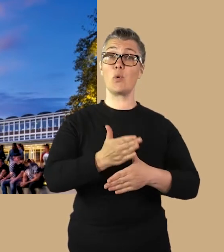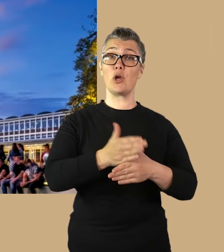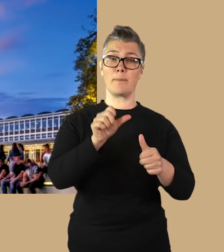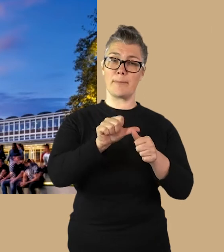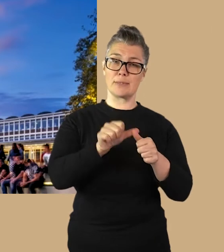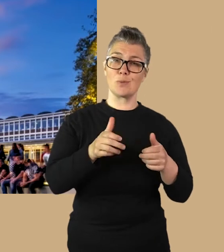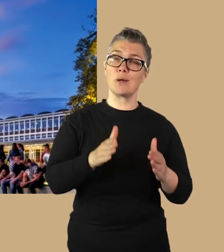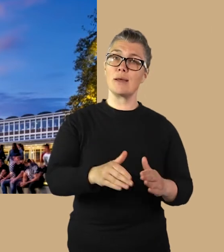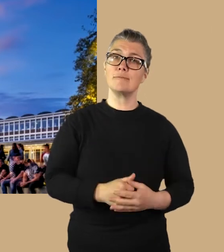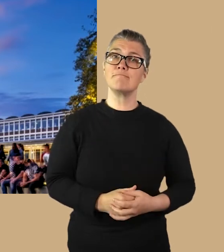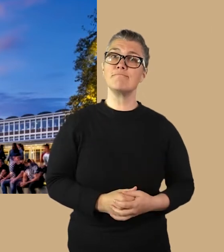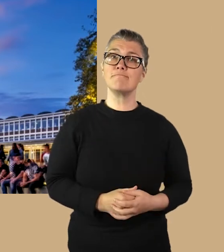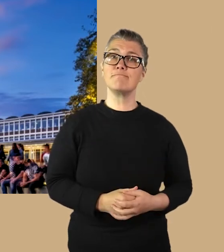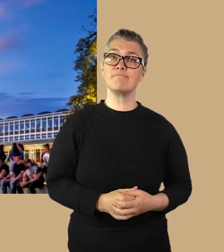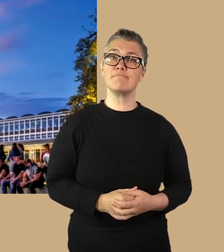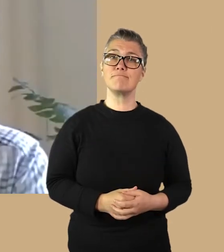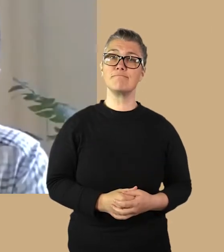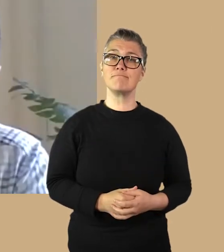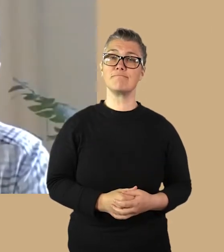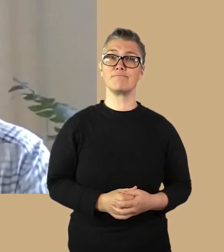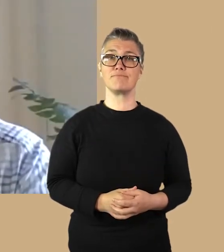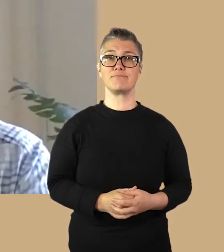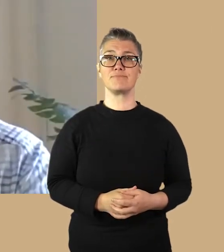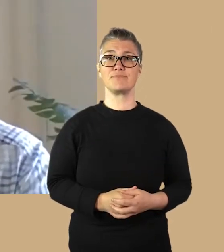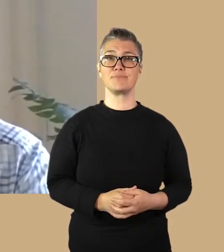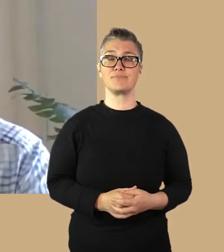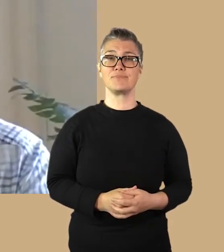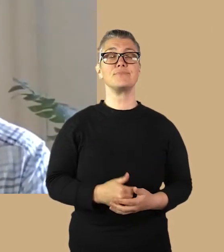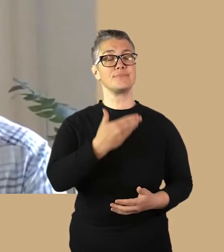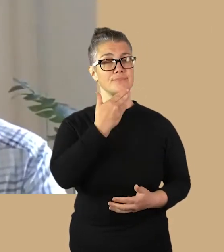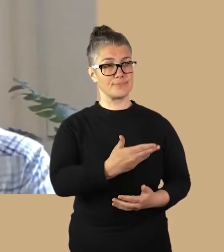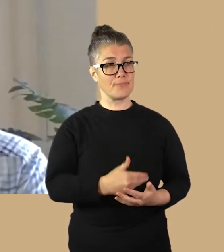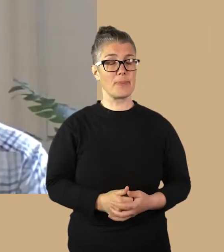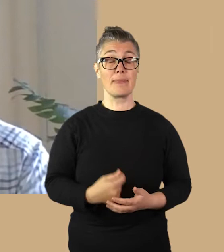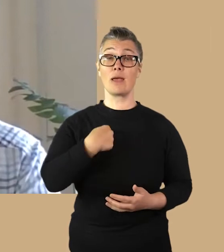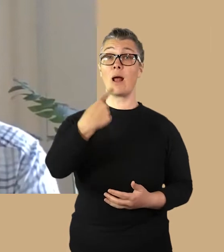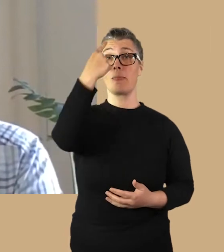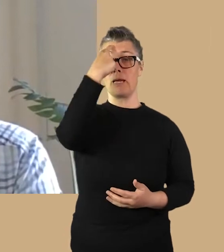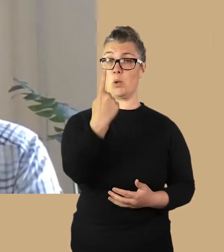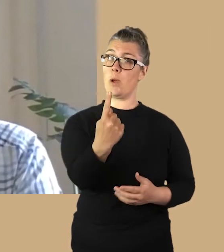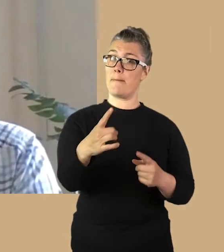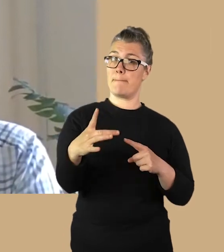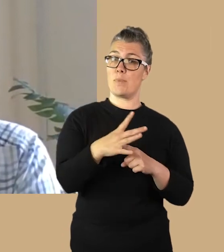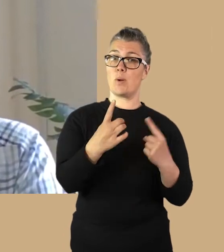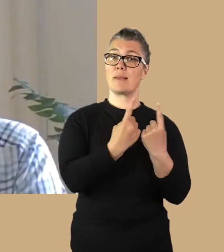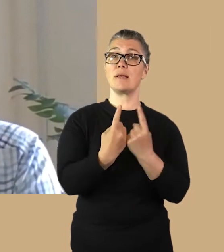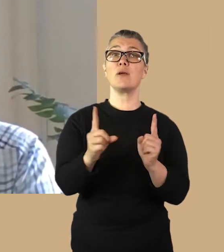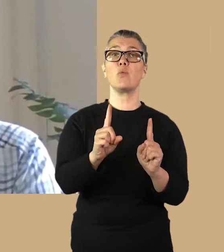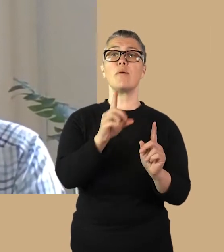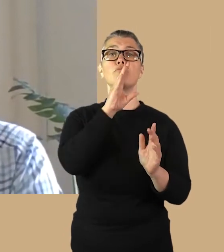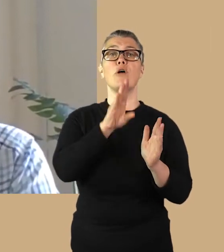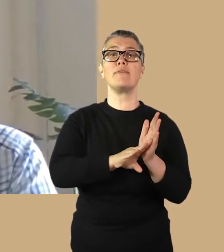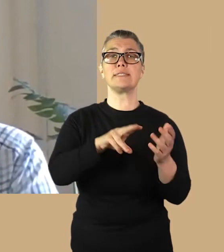more productively. Thanks, Cecilia. I think one of the important thing here is